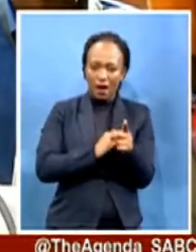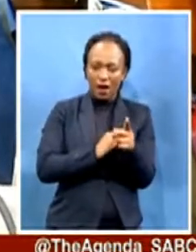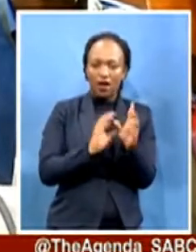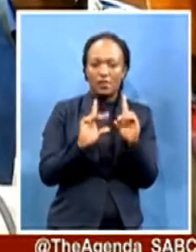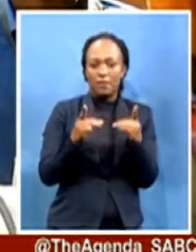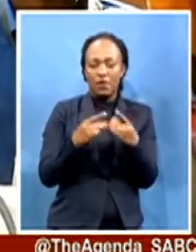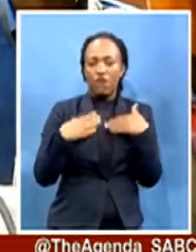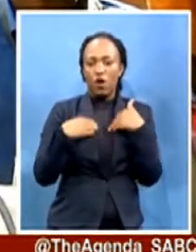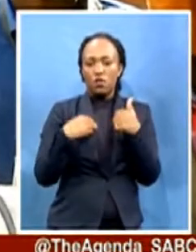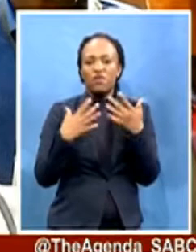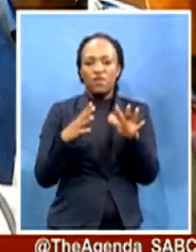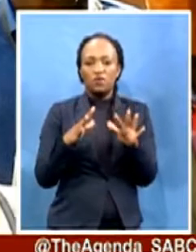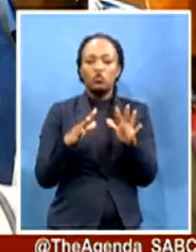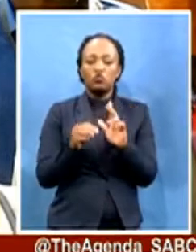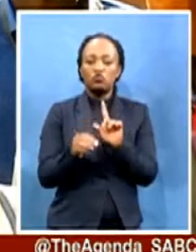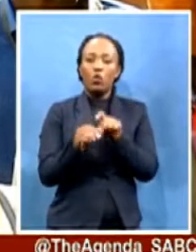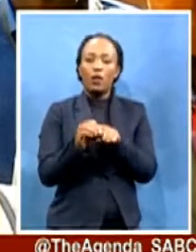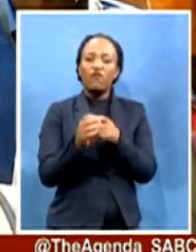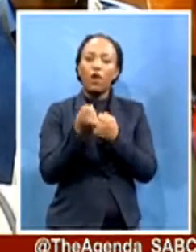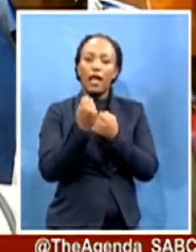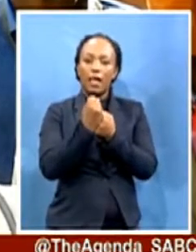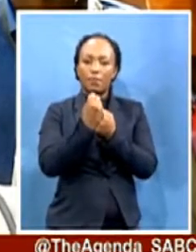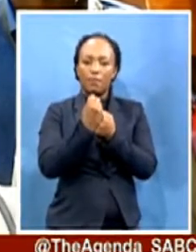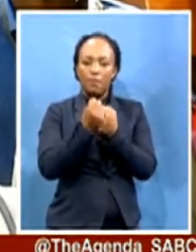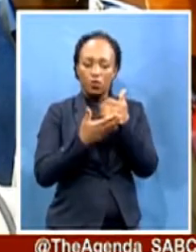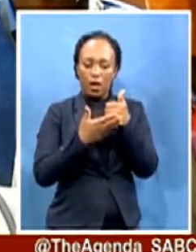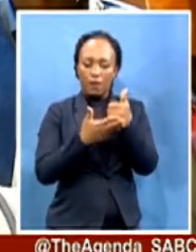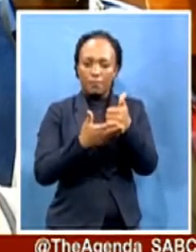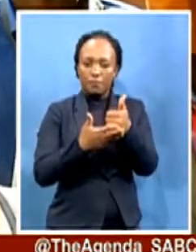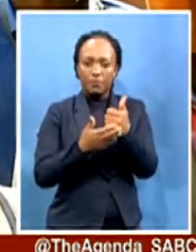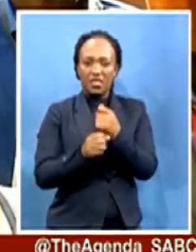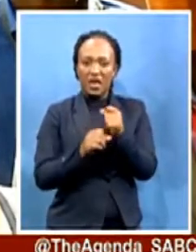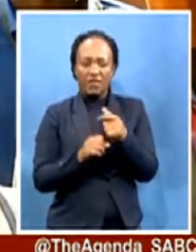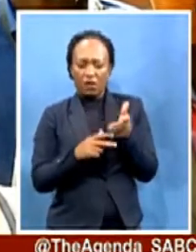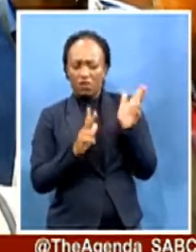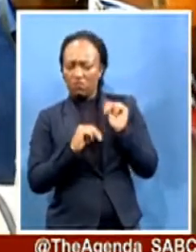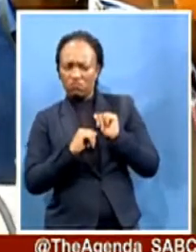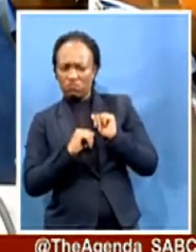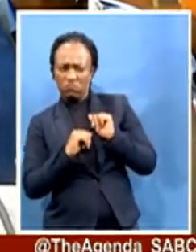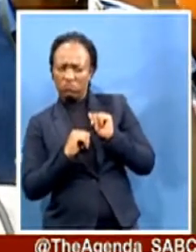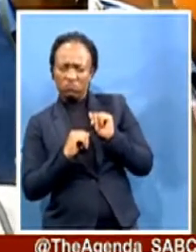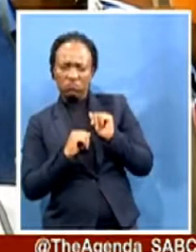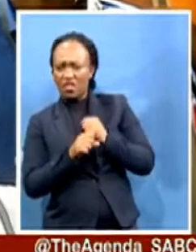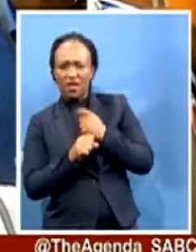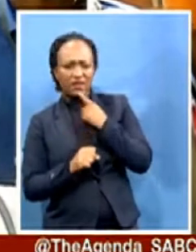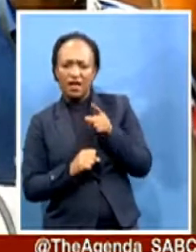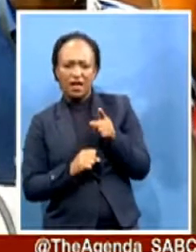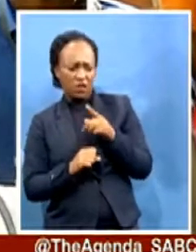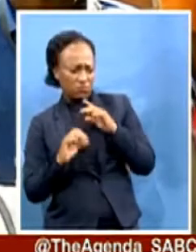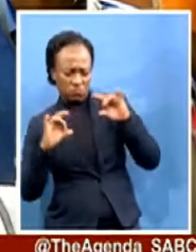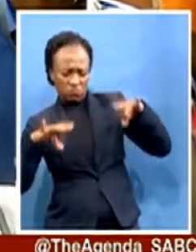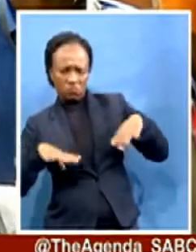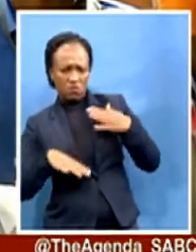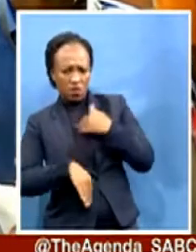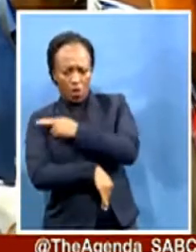support. They didn't turn around and say, well, it didn't happen in our hospital. But they are there because we're